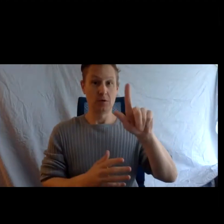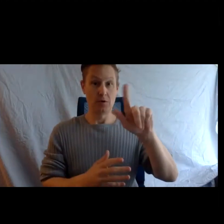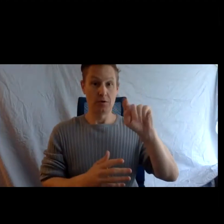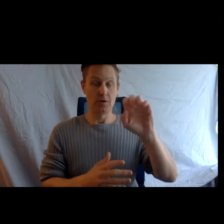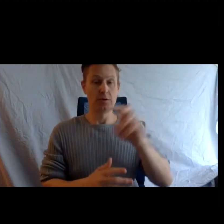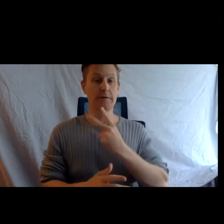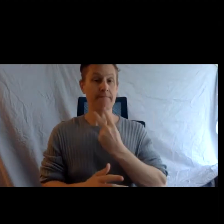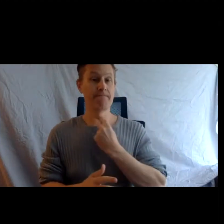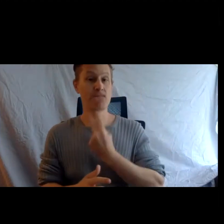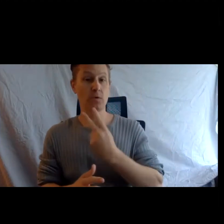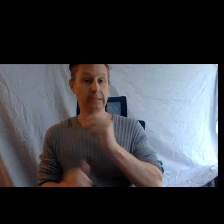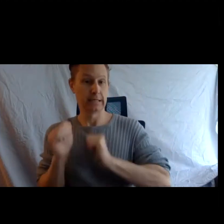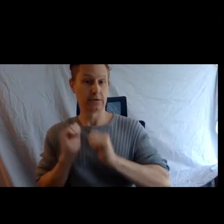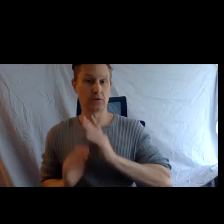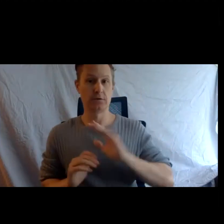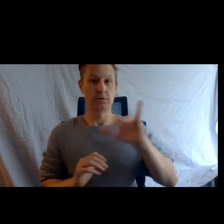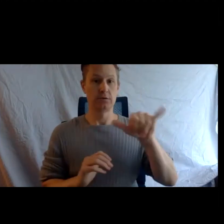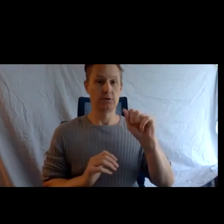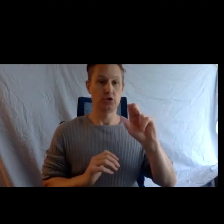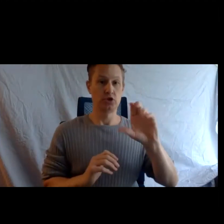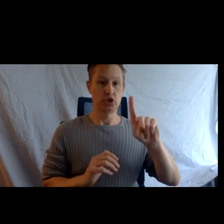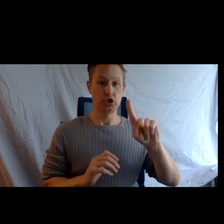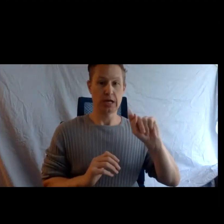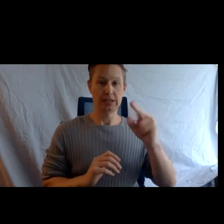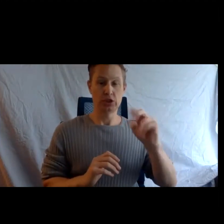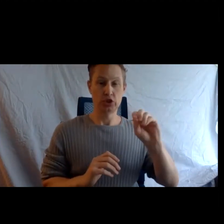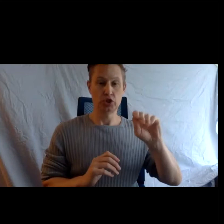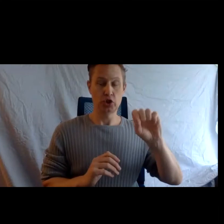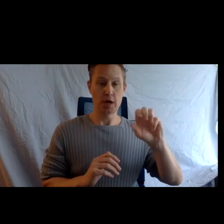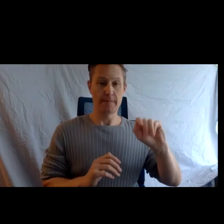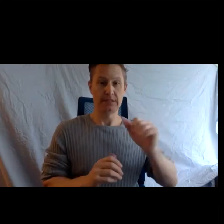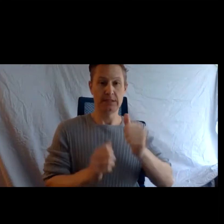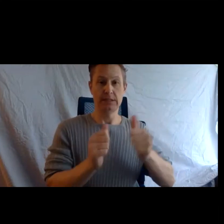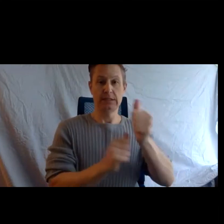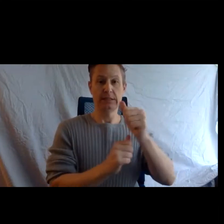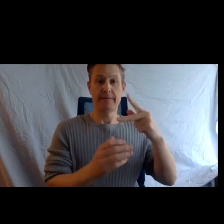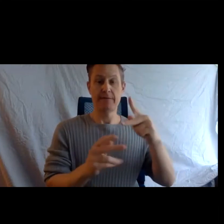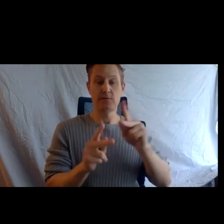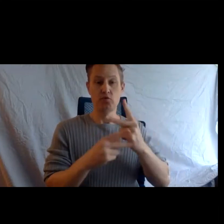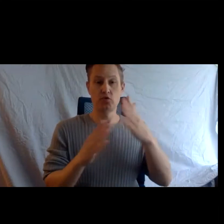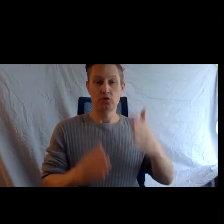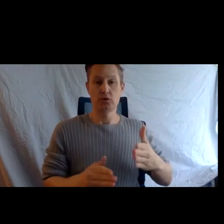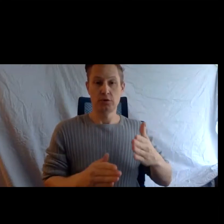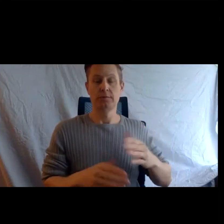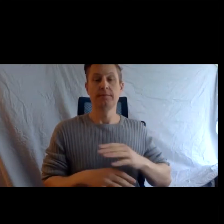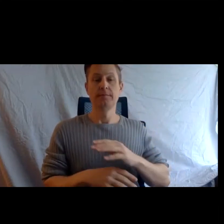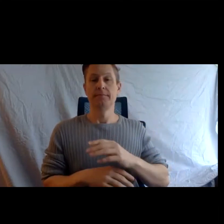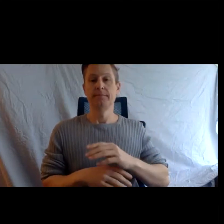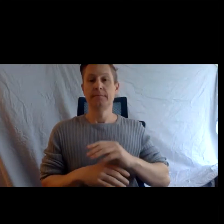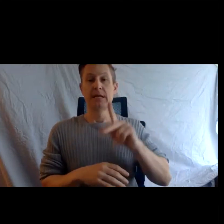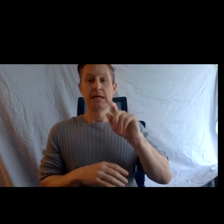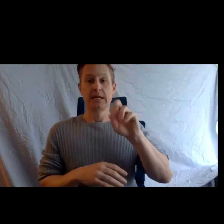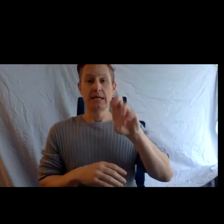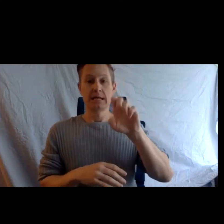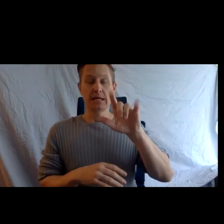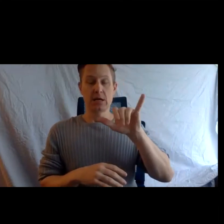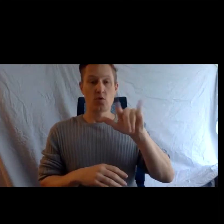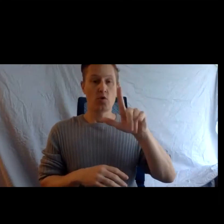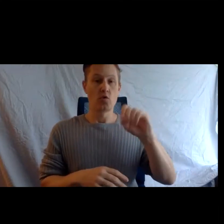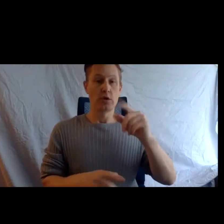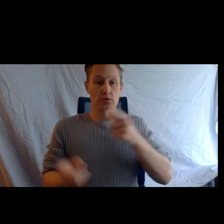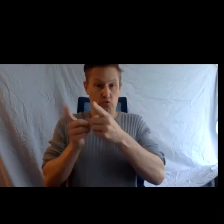Jack Thomas, executive producer and showrunner, Karen Lloyd, series director, and Kirsten